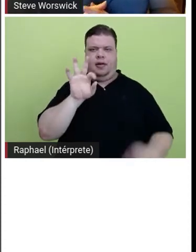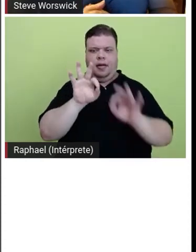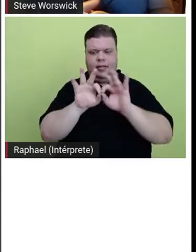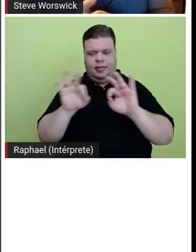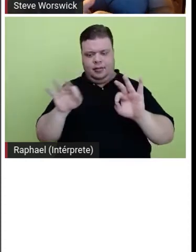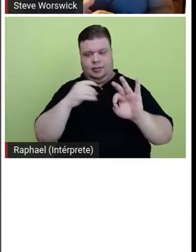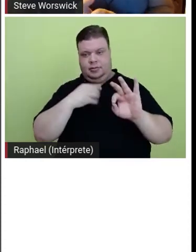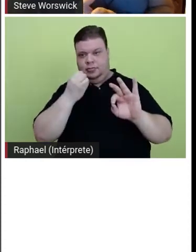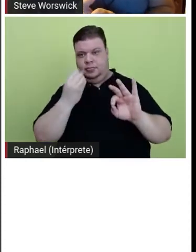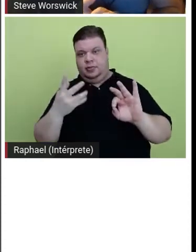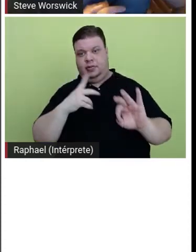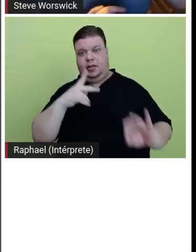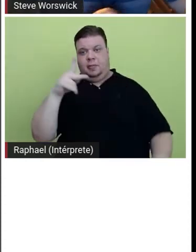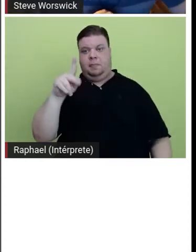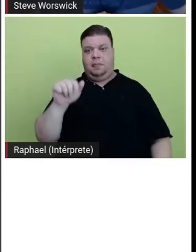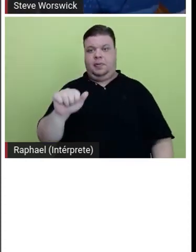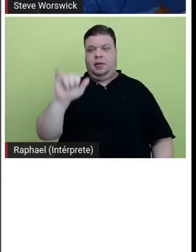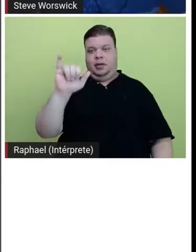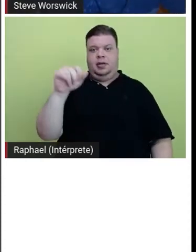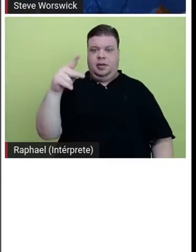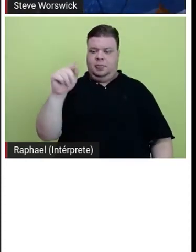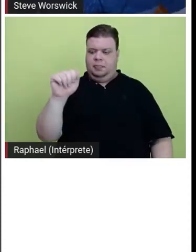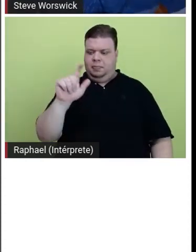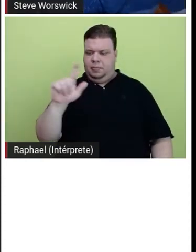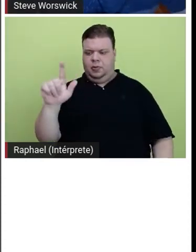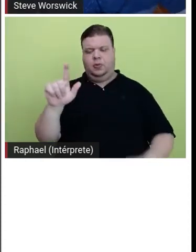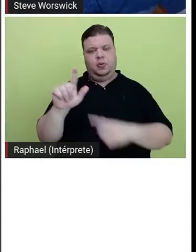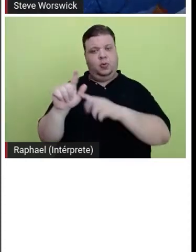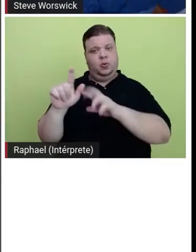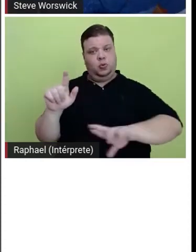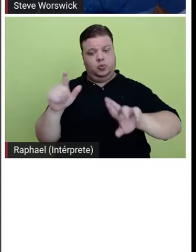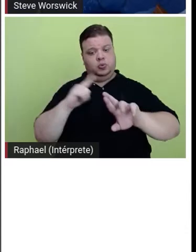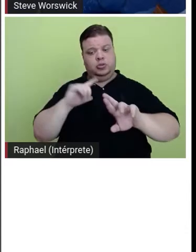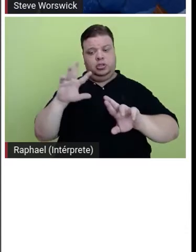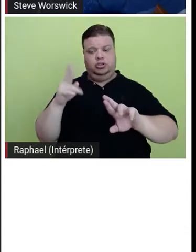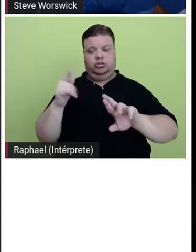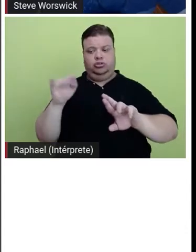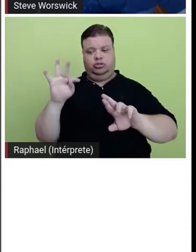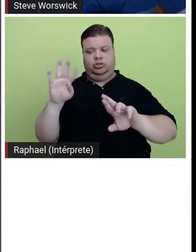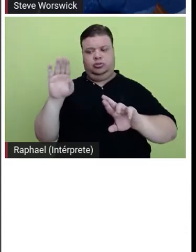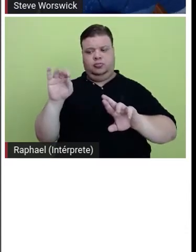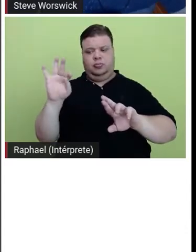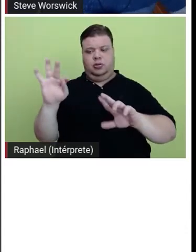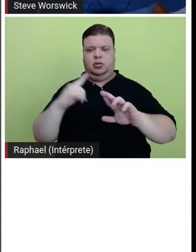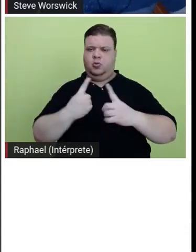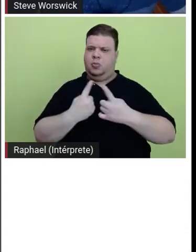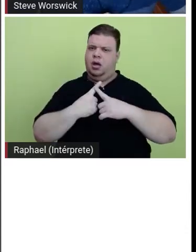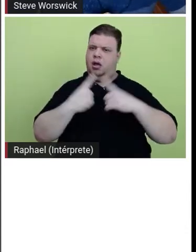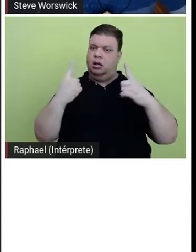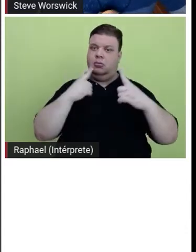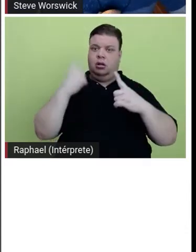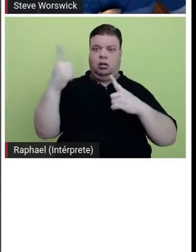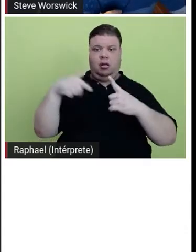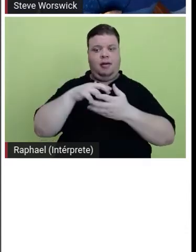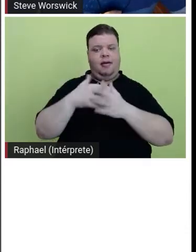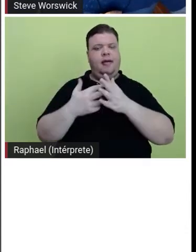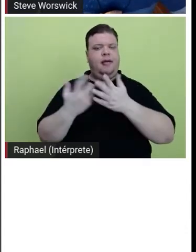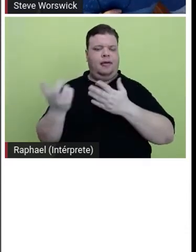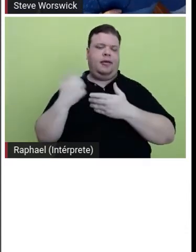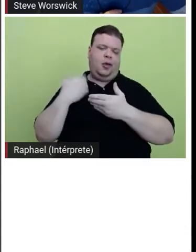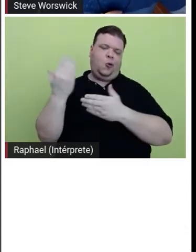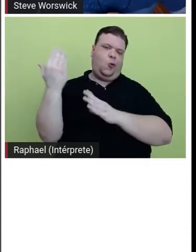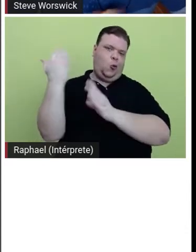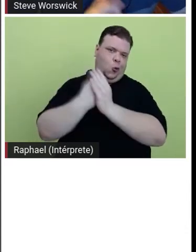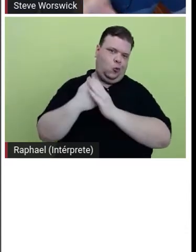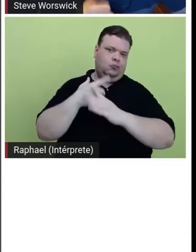Some of the problems I have, though, is language problems. I mean, even me as a native English speaker find some of these